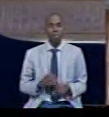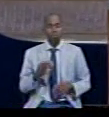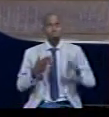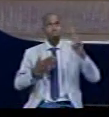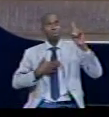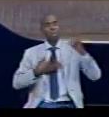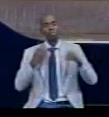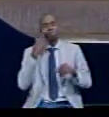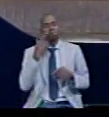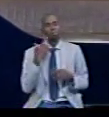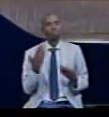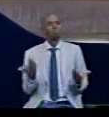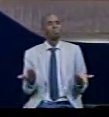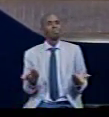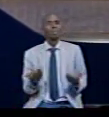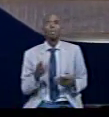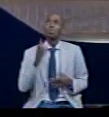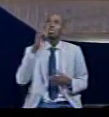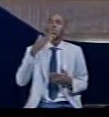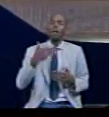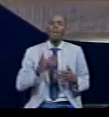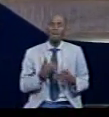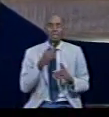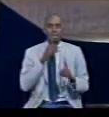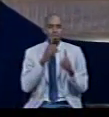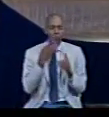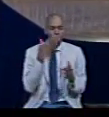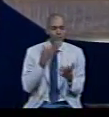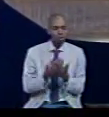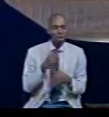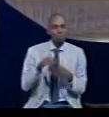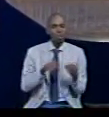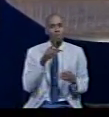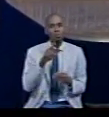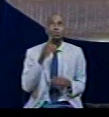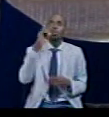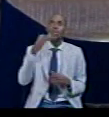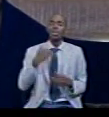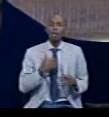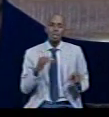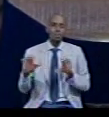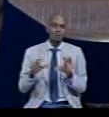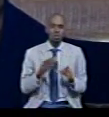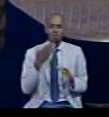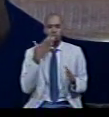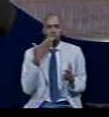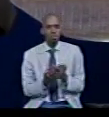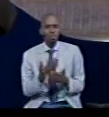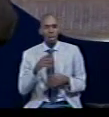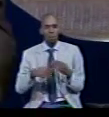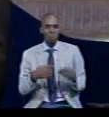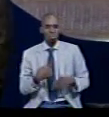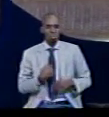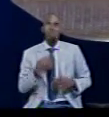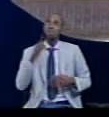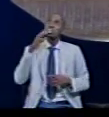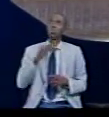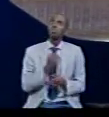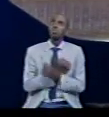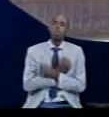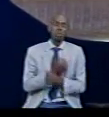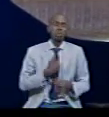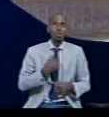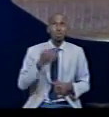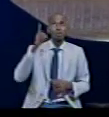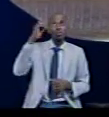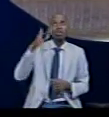says, God has spoken good concerning me. God has spoken well concerning me. He loves me and God is love. And